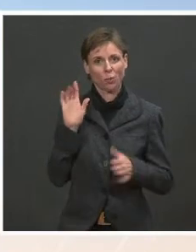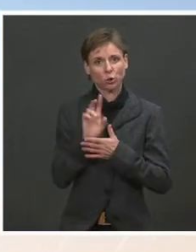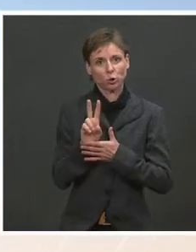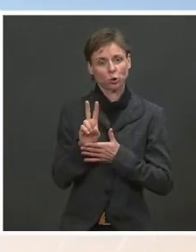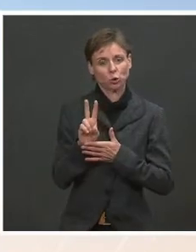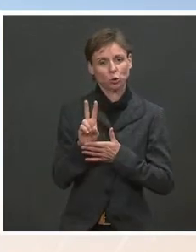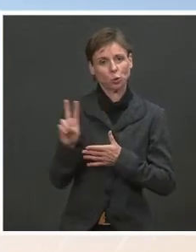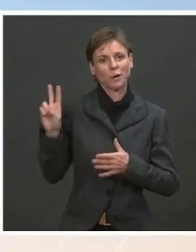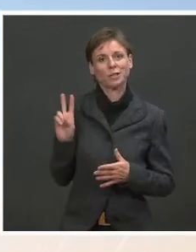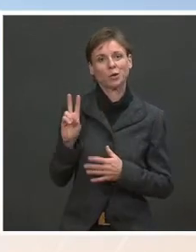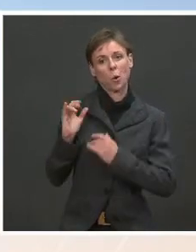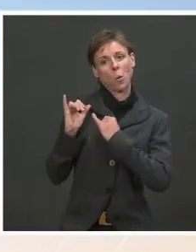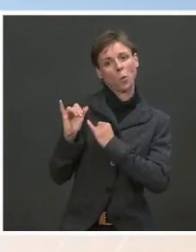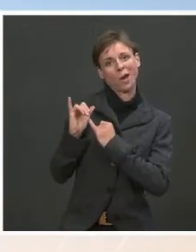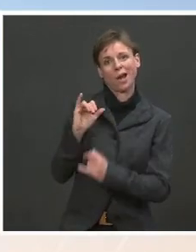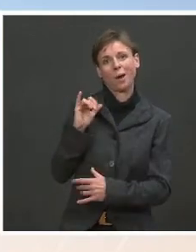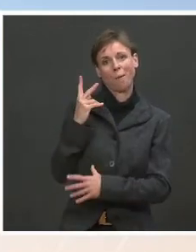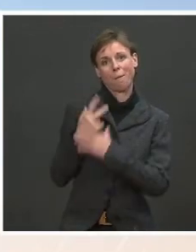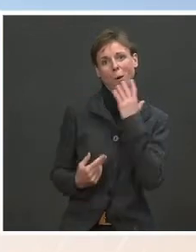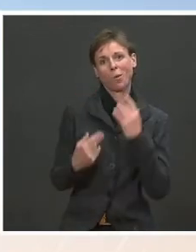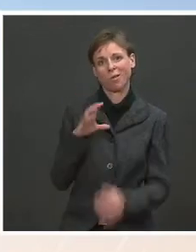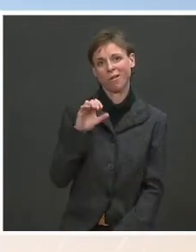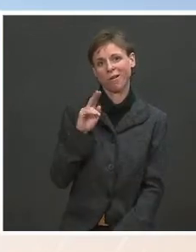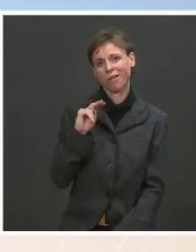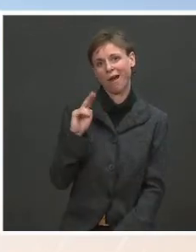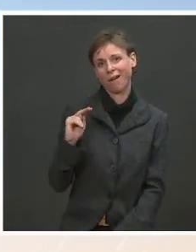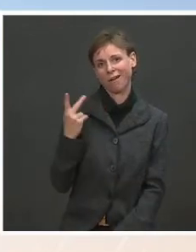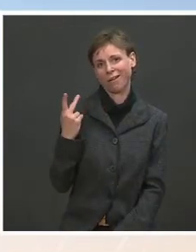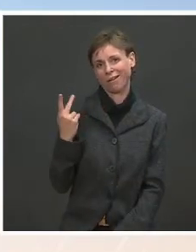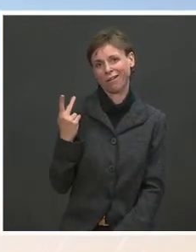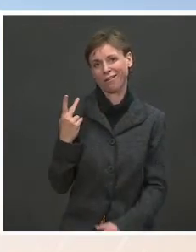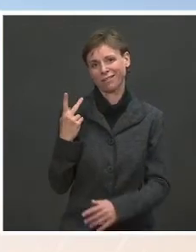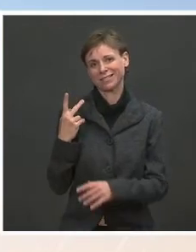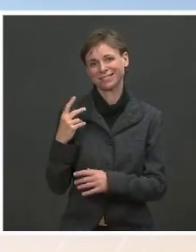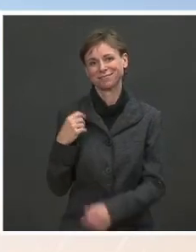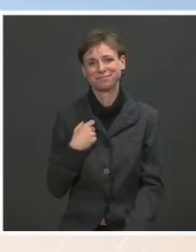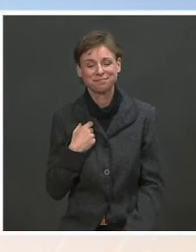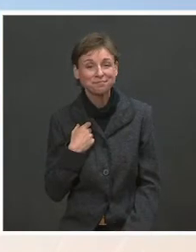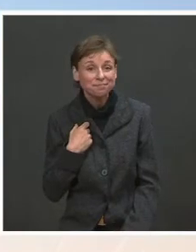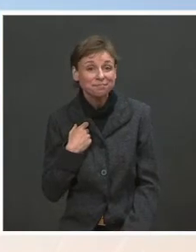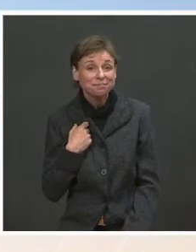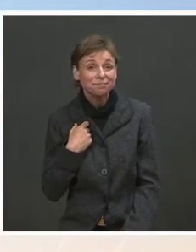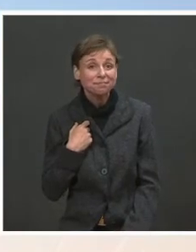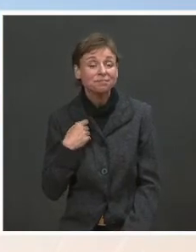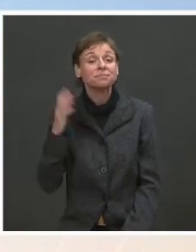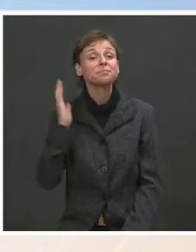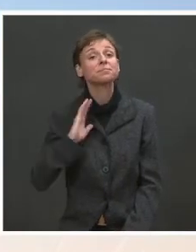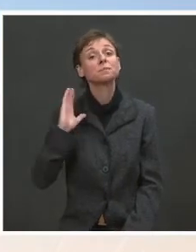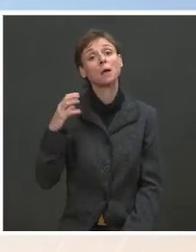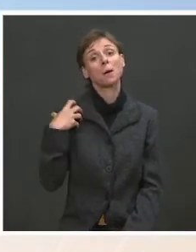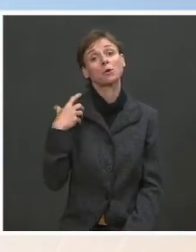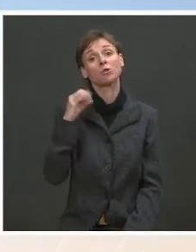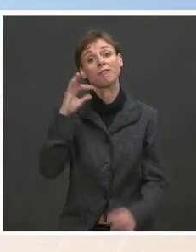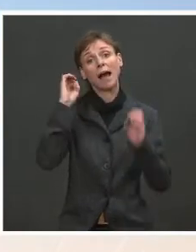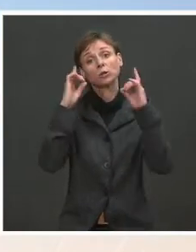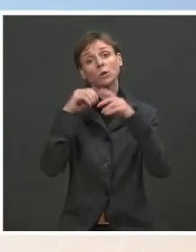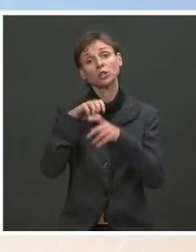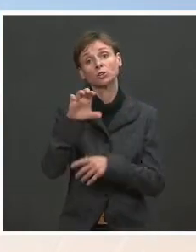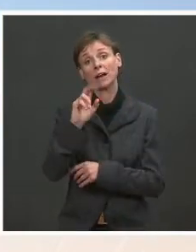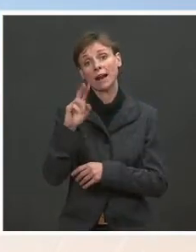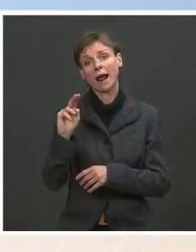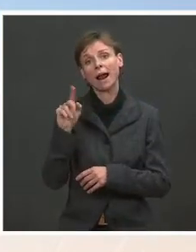means from Connecticut, for any of you who don't know. He previously served as the Commissioner of Education in Connecticut. In this position, he faced